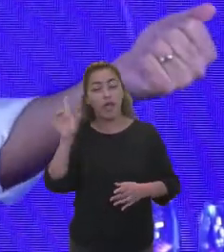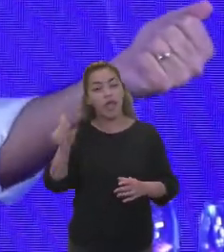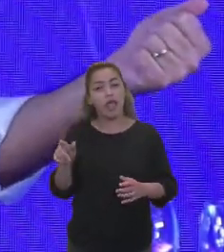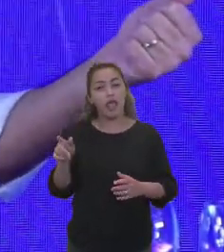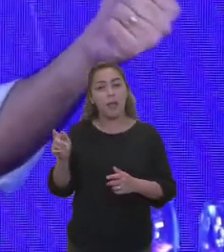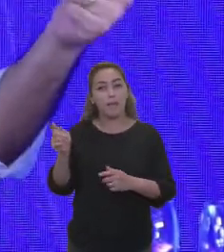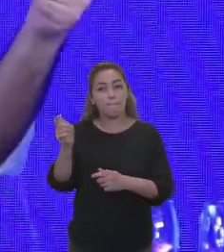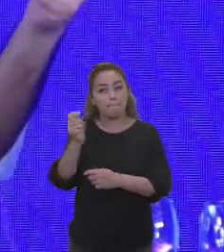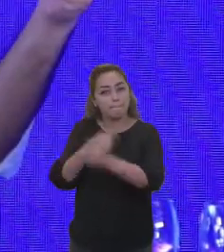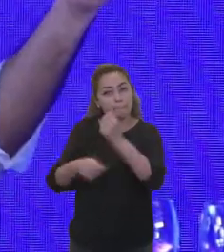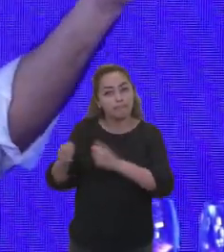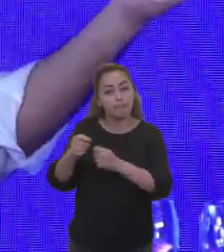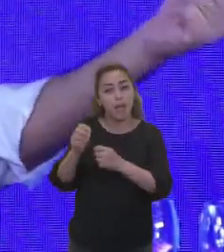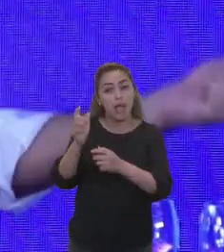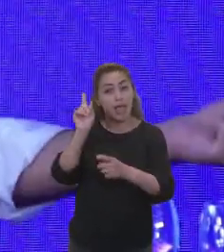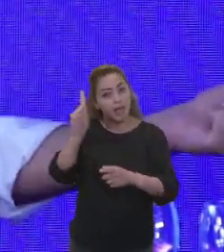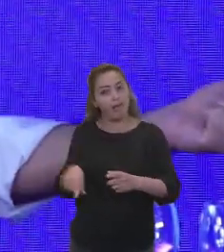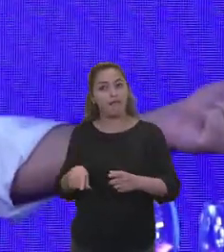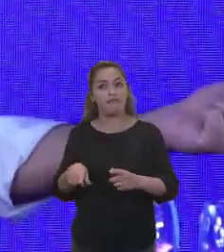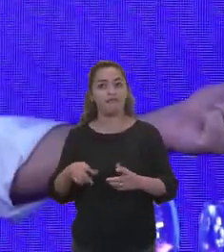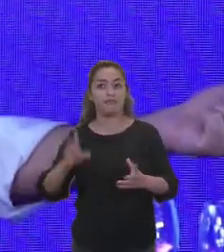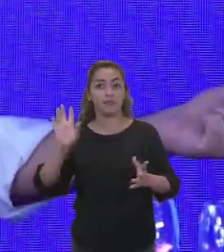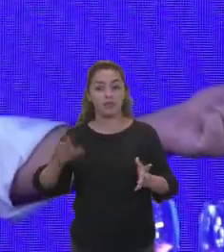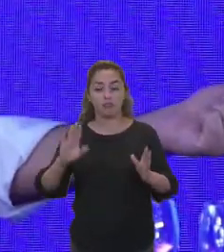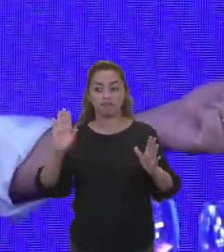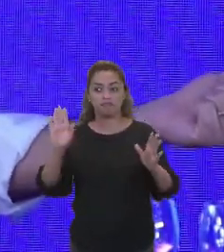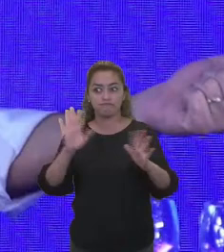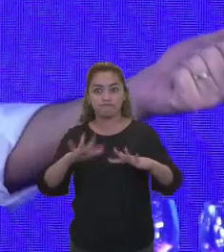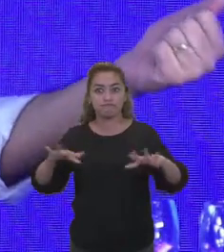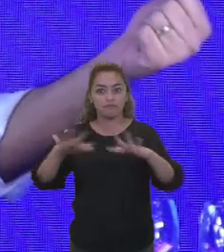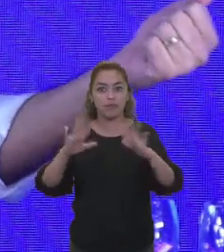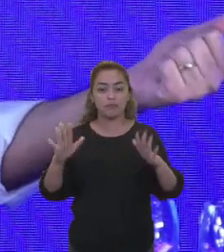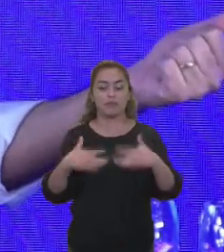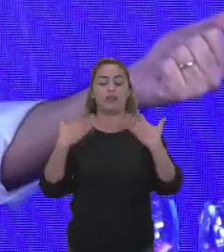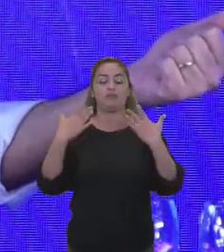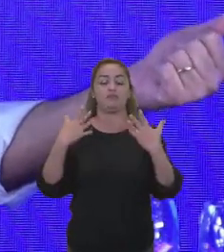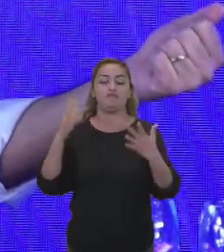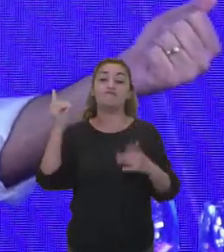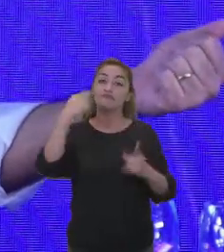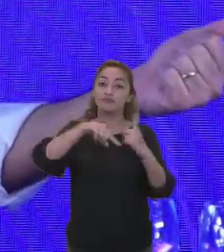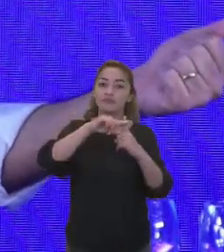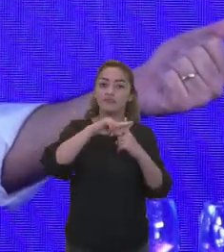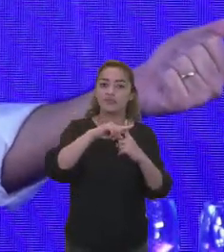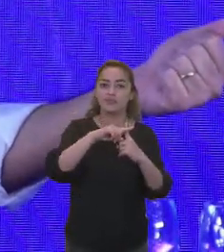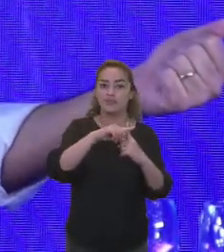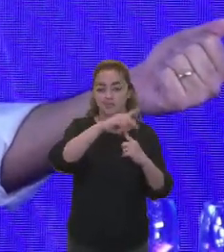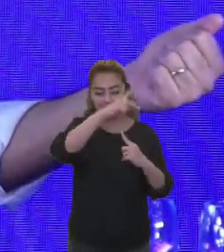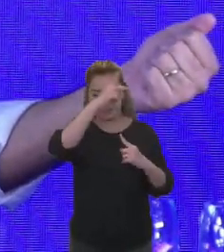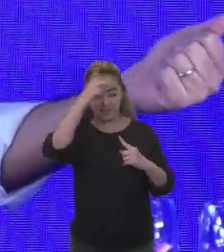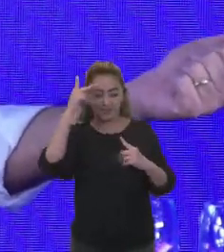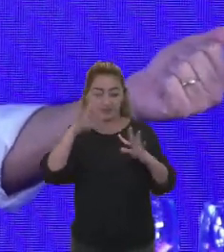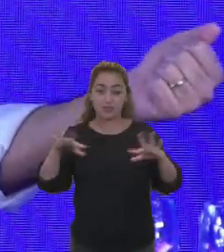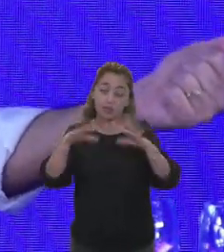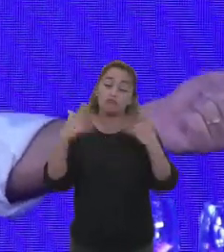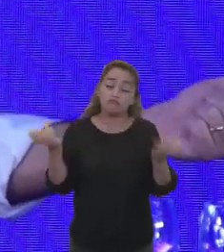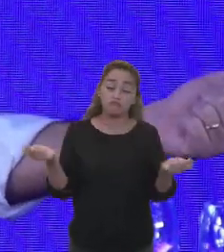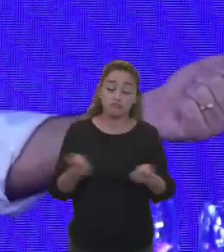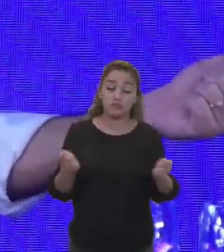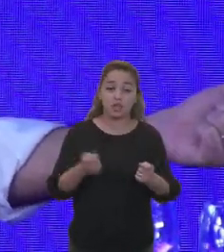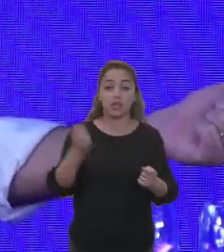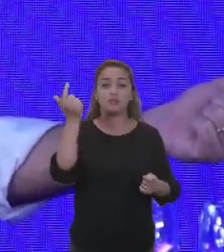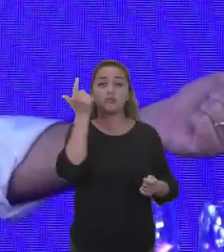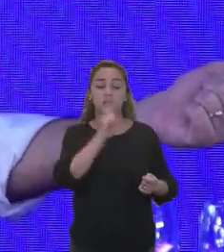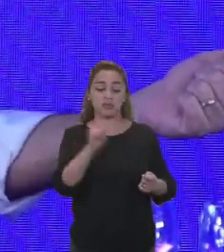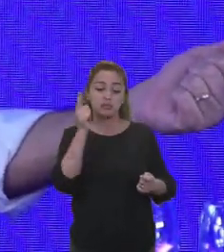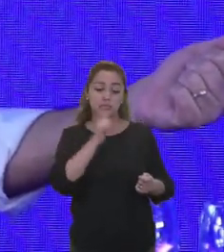project, with a business outcome which will have a positive impact in the social area, this is when we can do